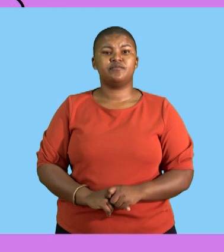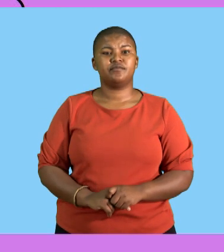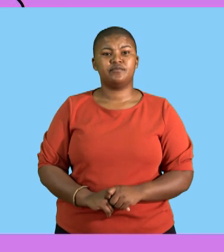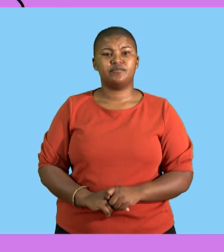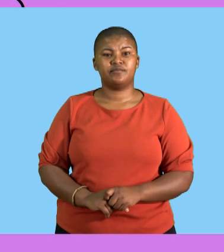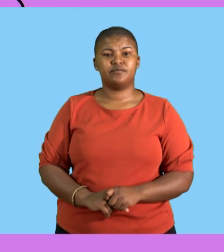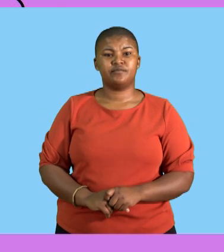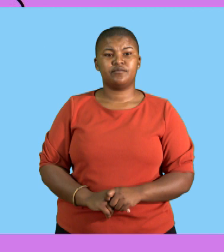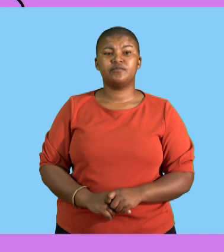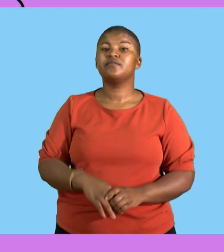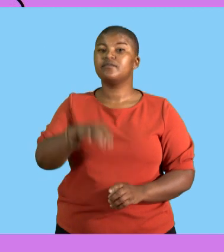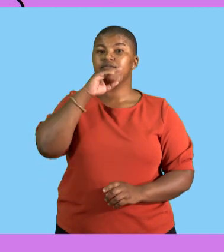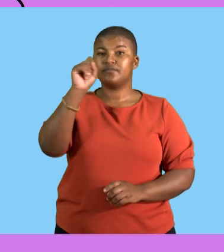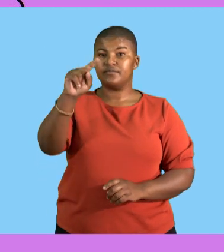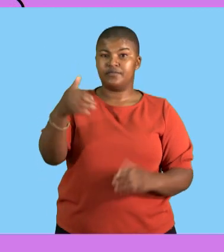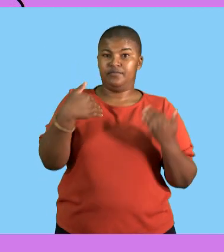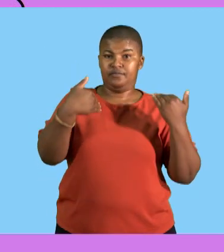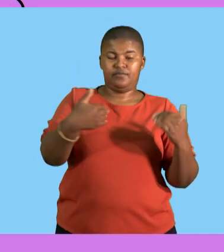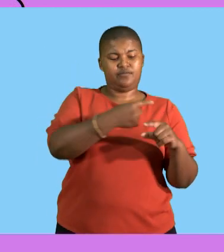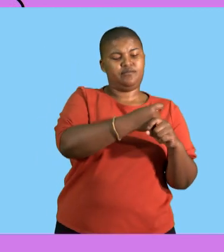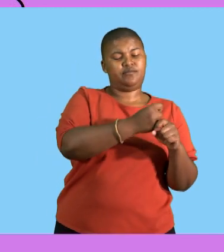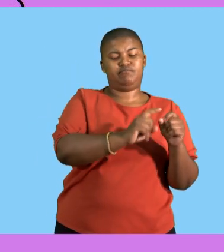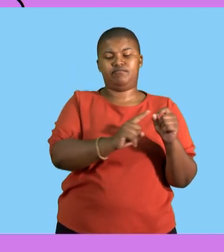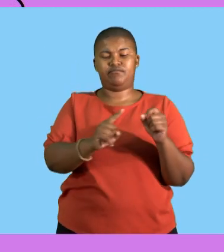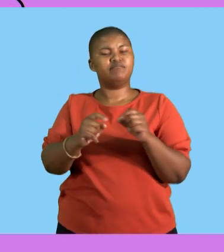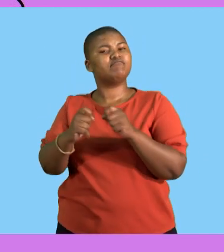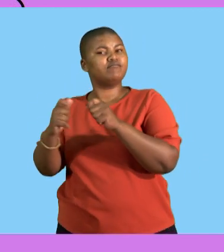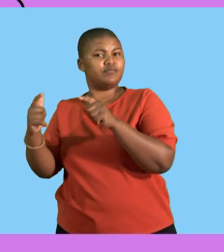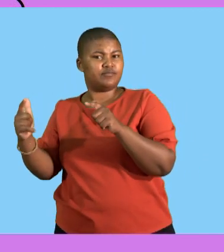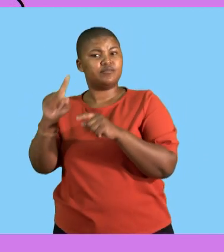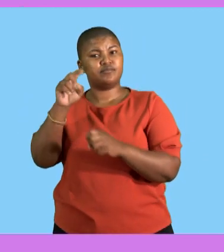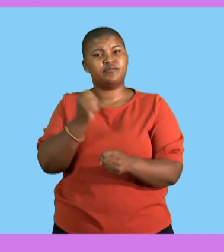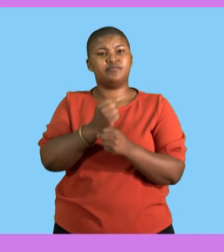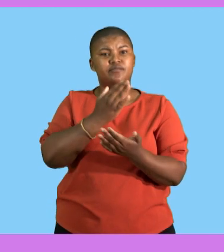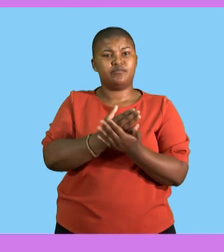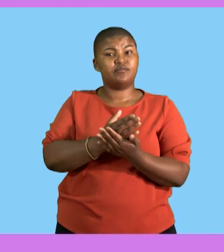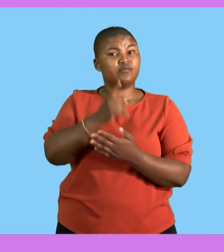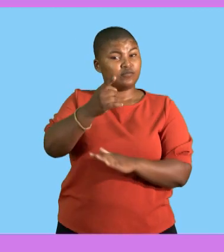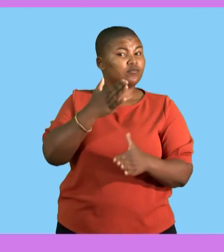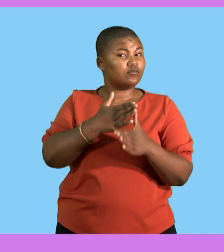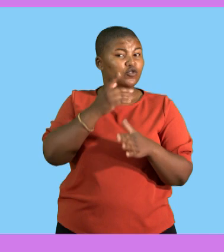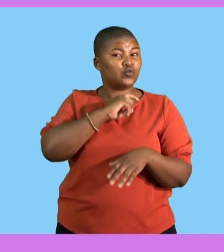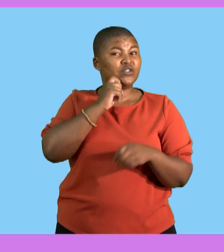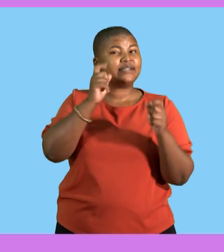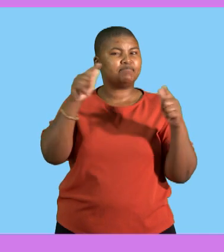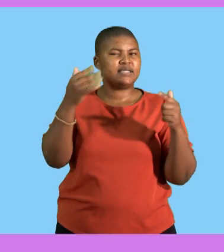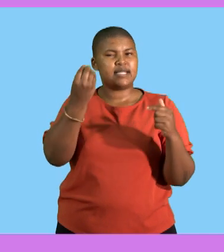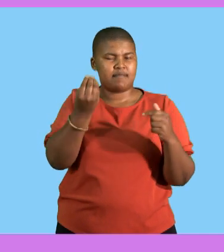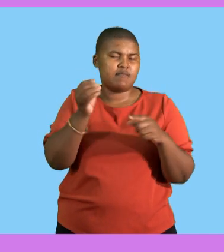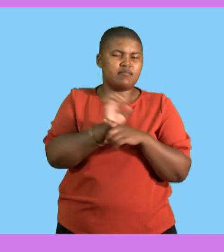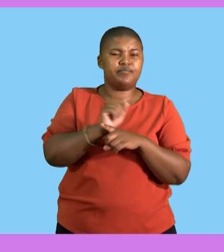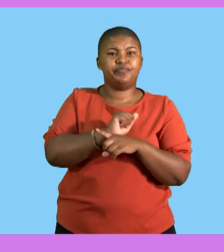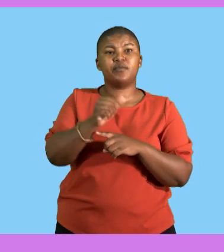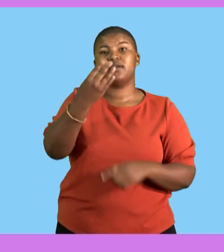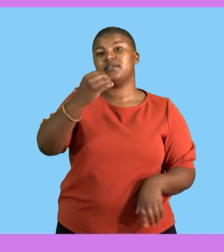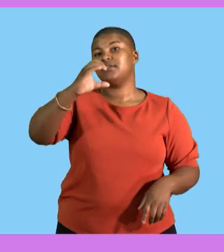7,650. So this is how we arrange in ascending order. Now you should be able to work with much bigger numbers than these ones.